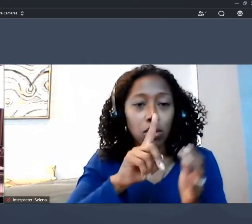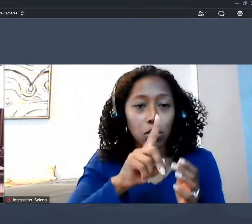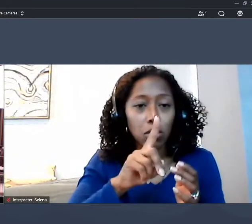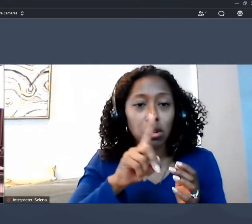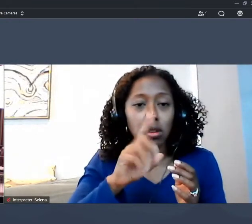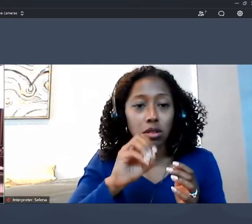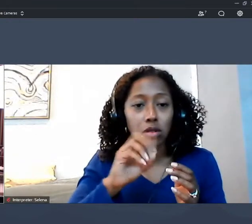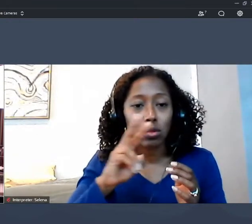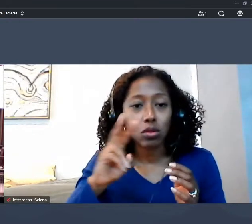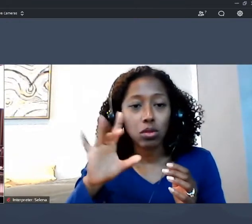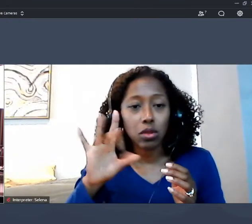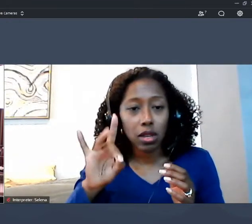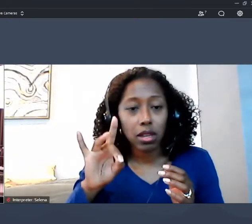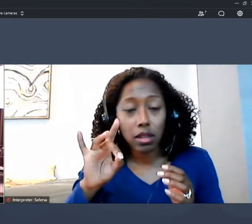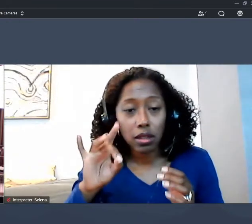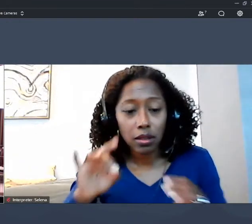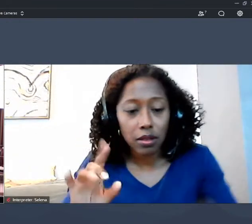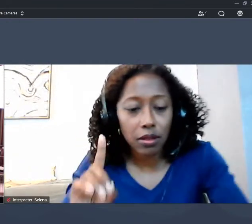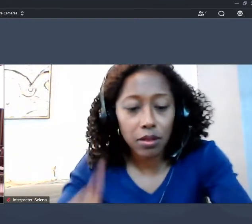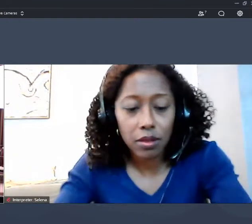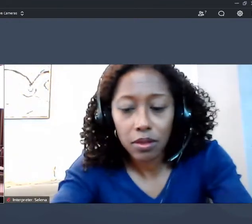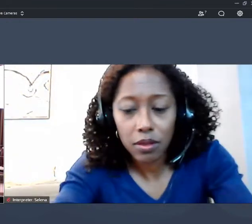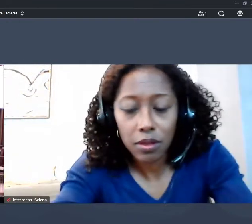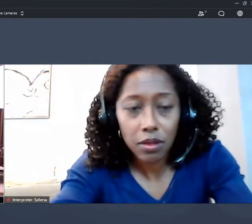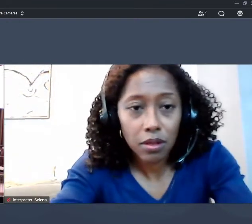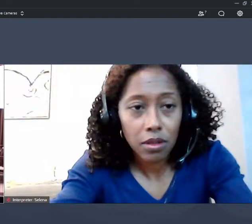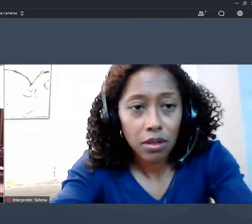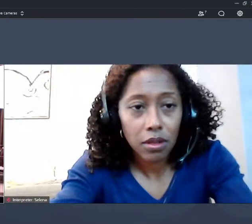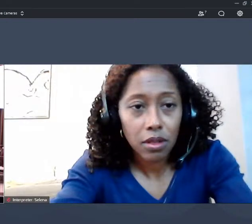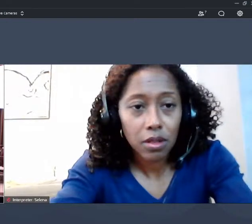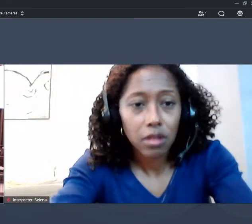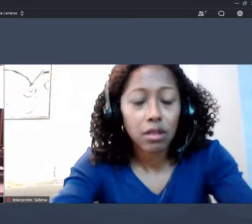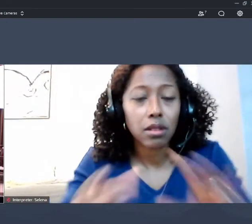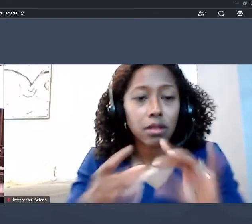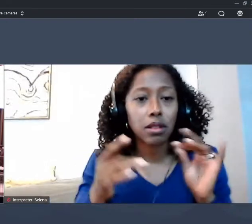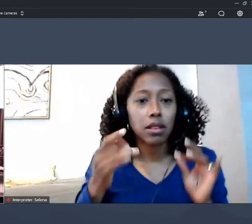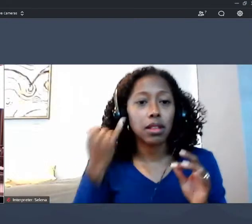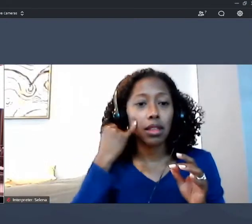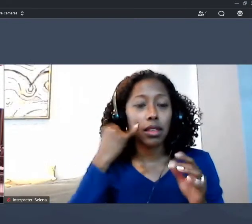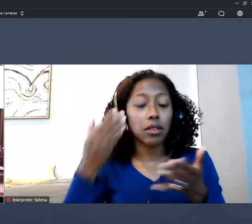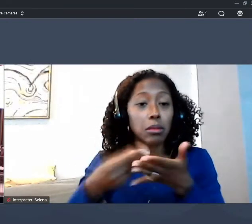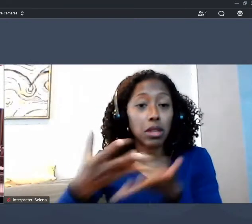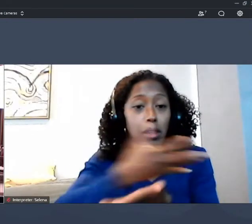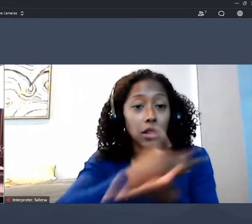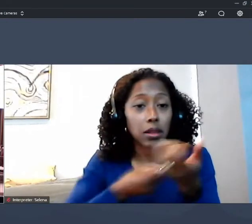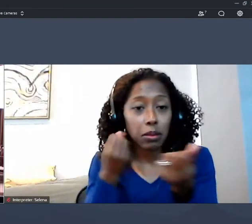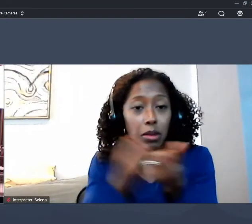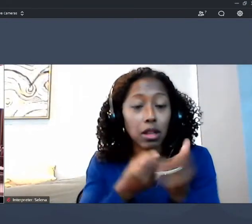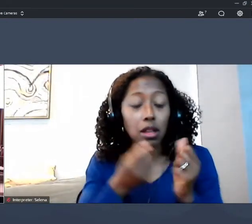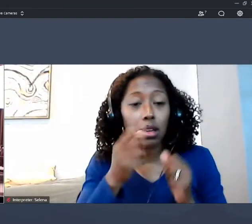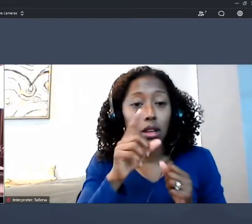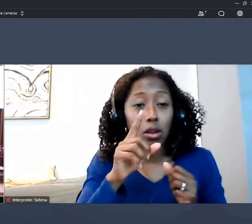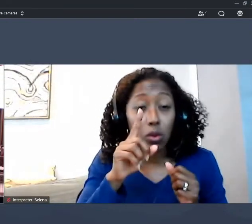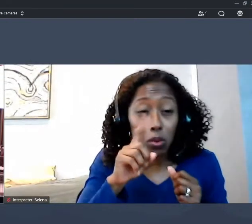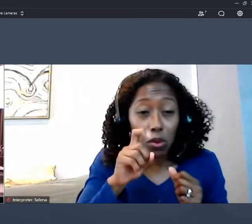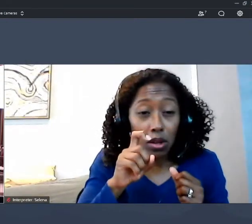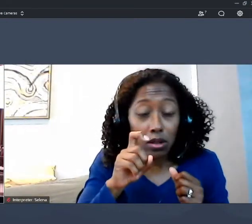Now Maintenance Software Service Agreement to BG2 Now in the funded amount of